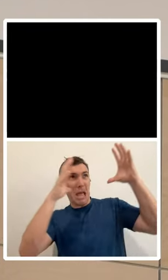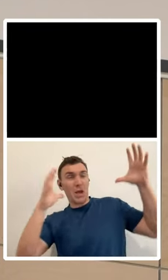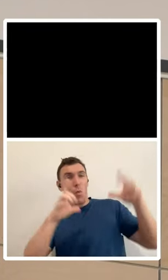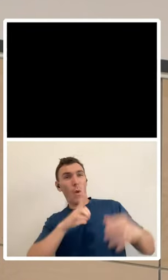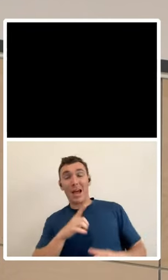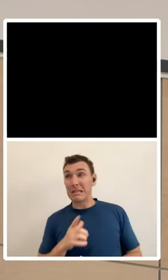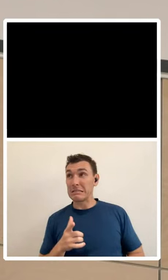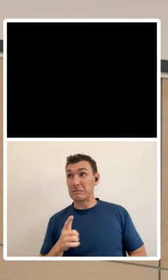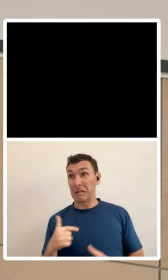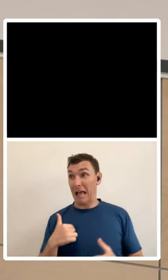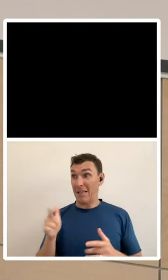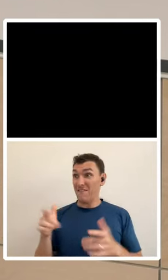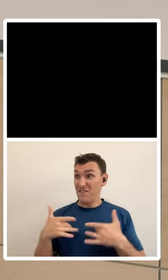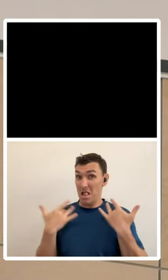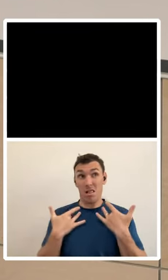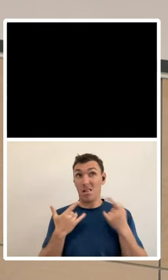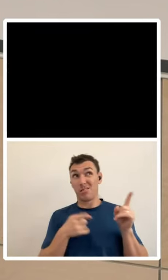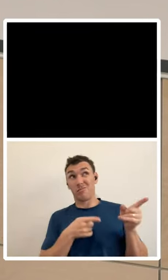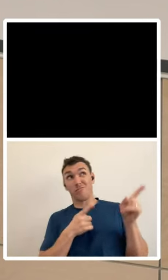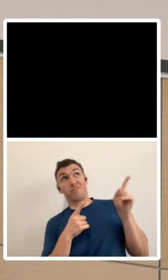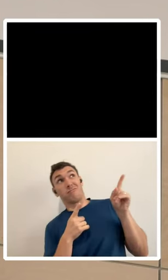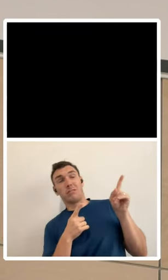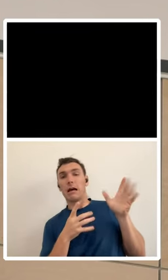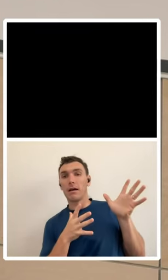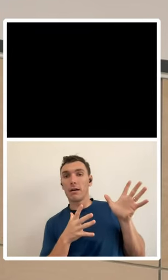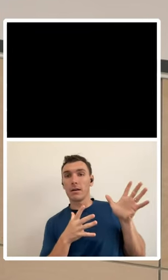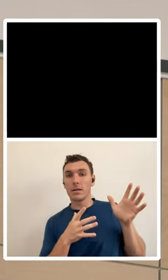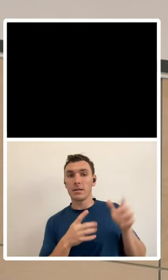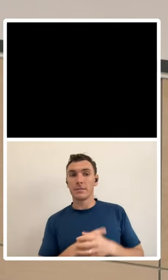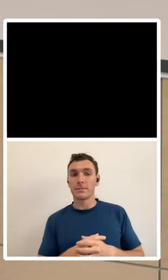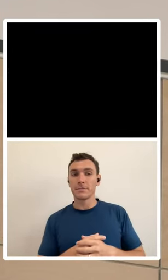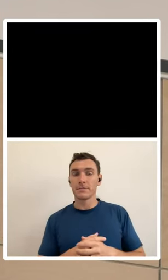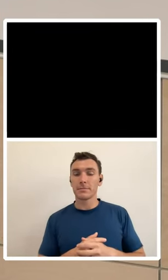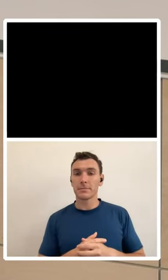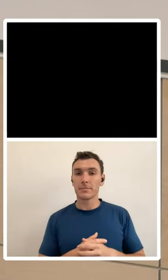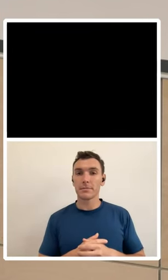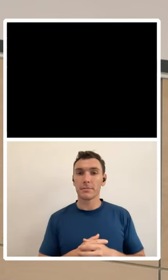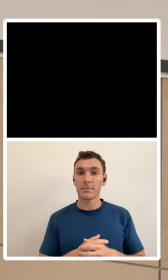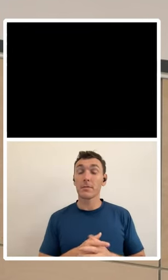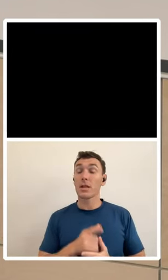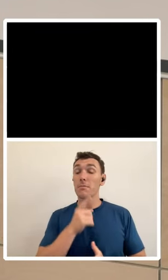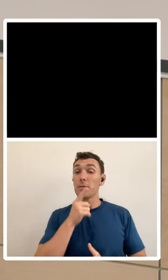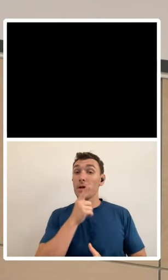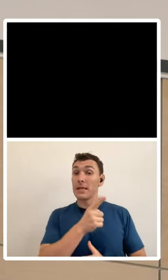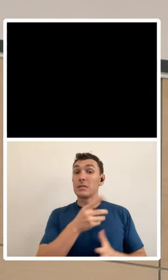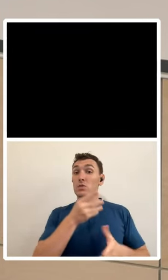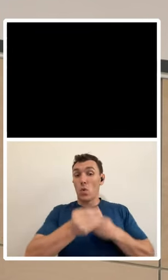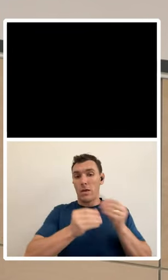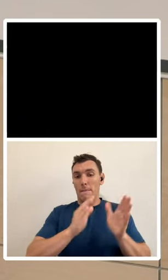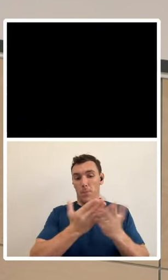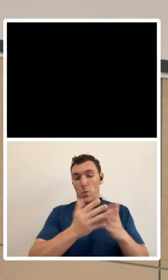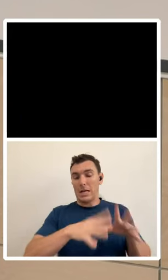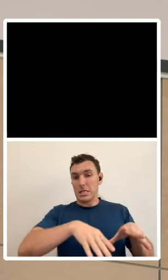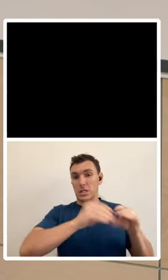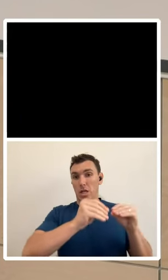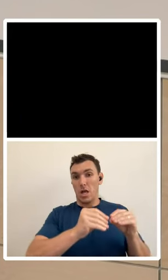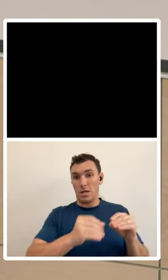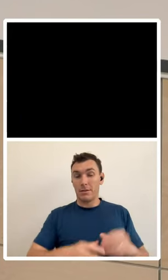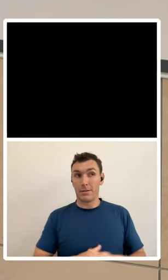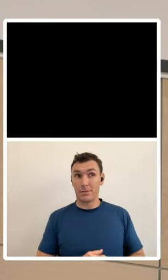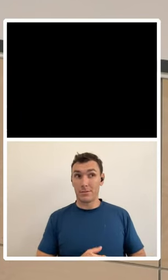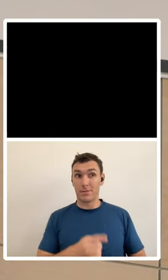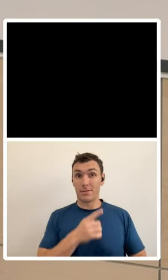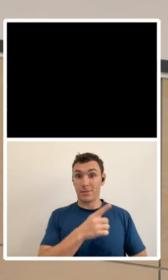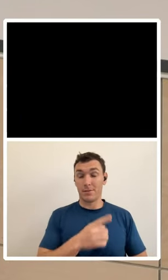mental health, and this guy is basically saying to me, you know, if you leave, if you try and leave, we're going to destroy you,